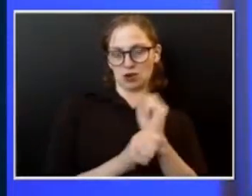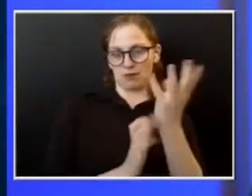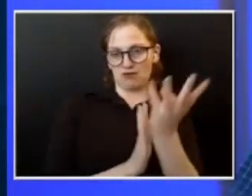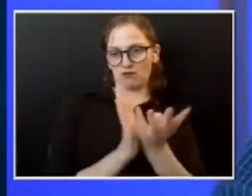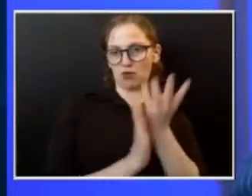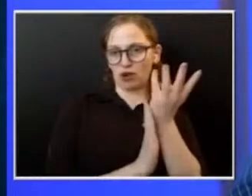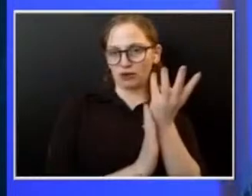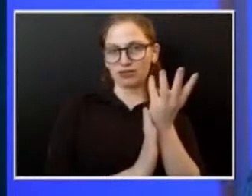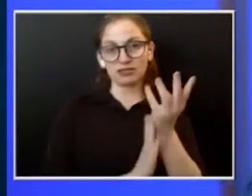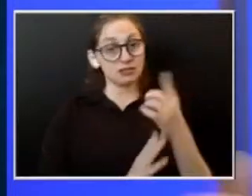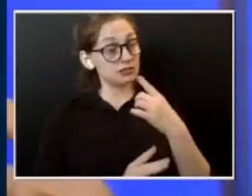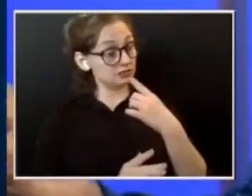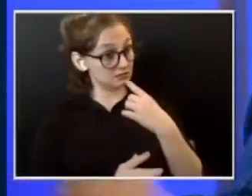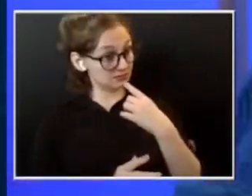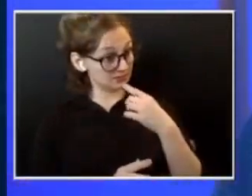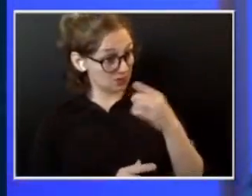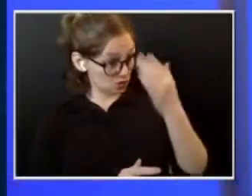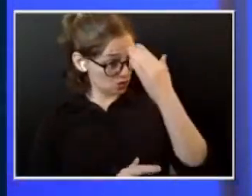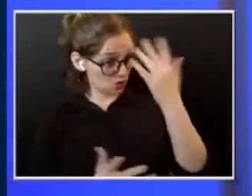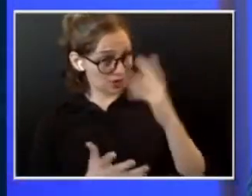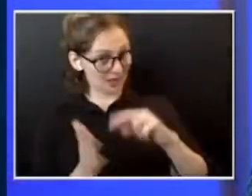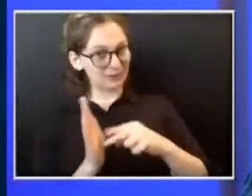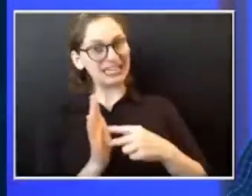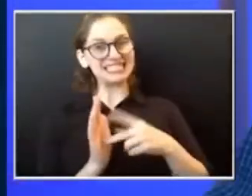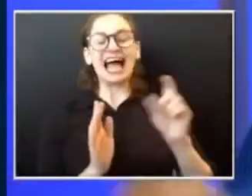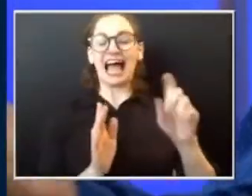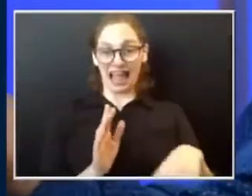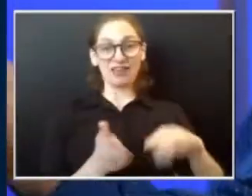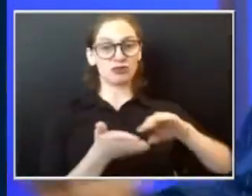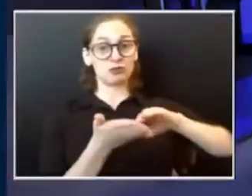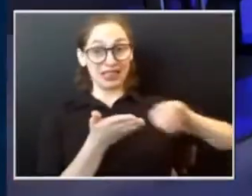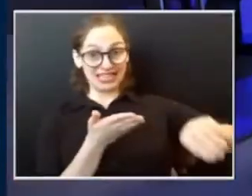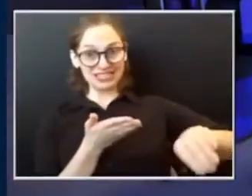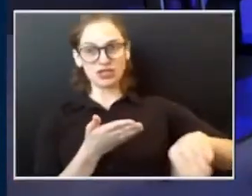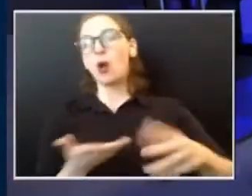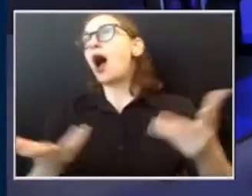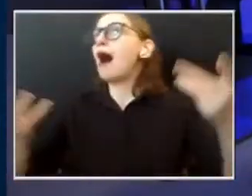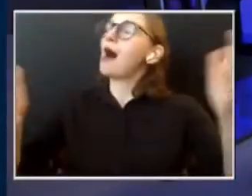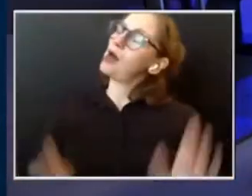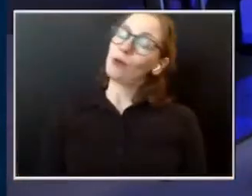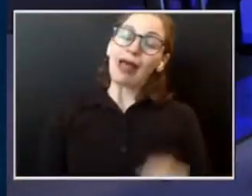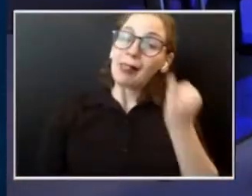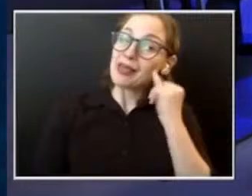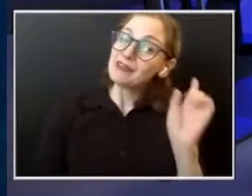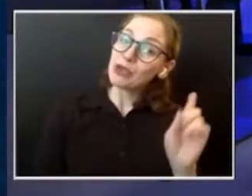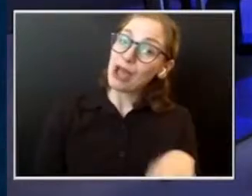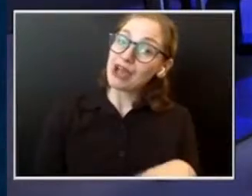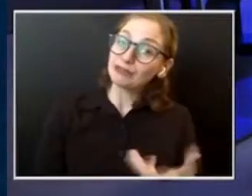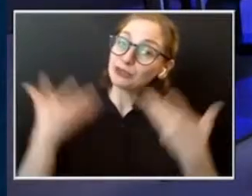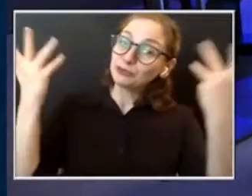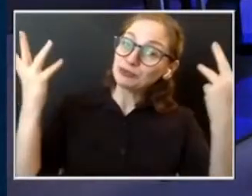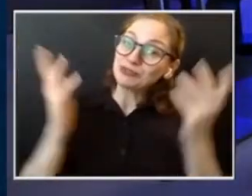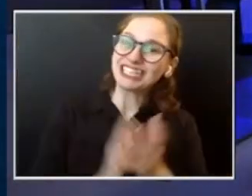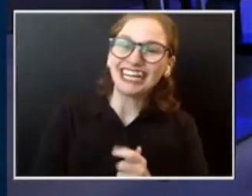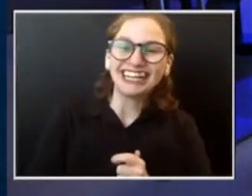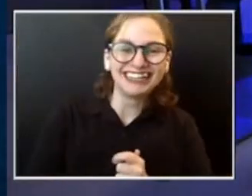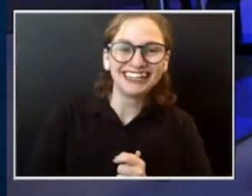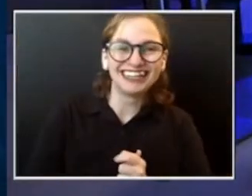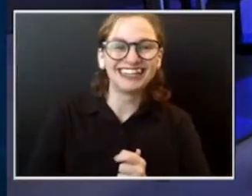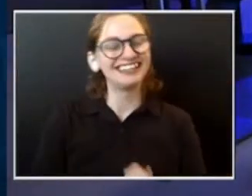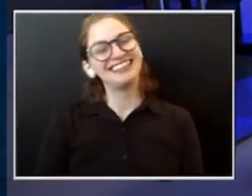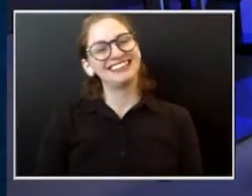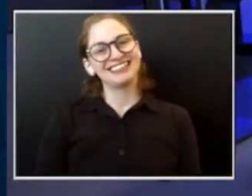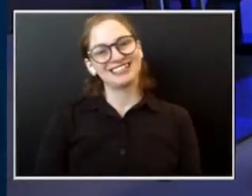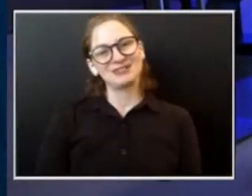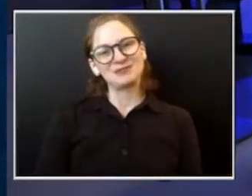Yeah. I got to release you. I go, you got to do what you got to do. But I got to do what I got to do. Absolutely. All right,